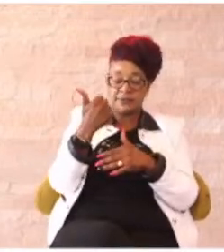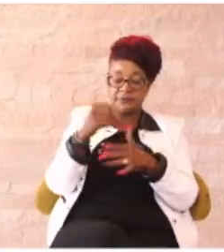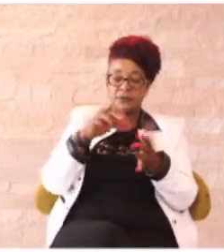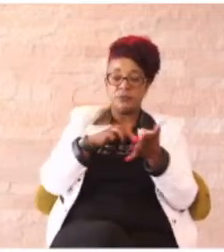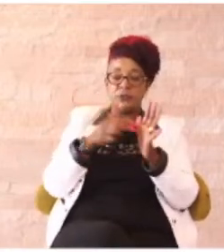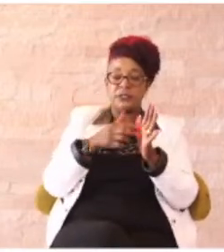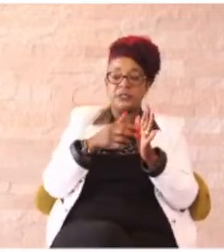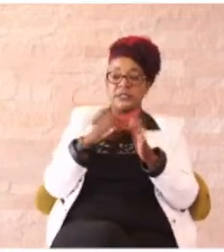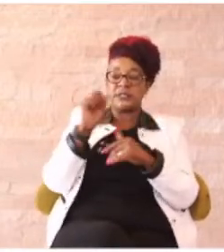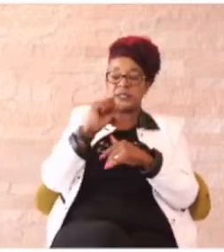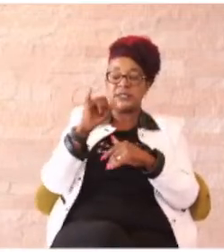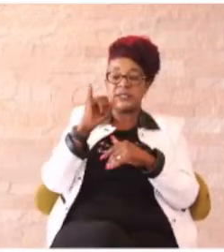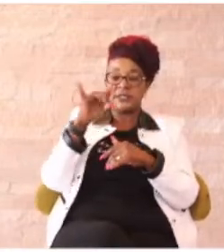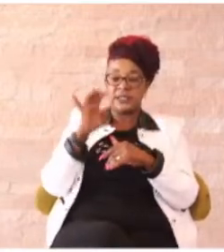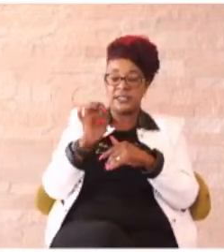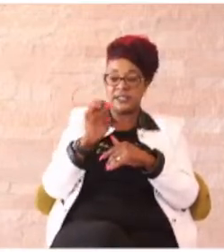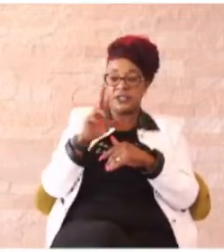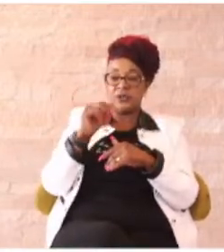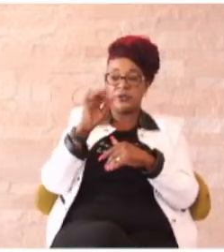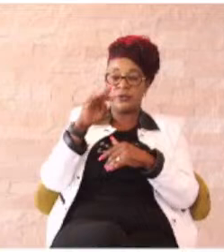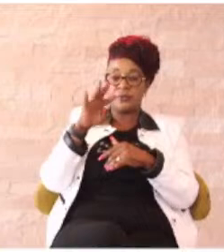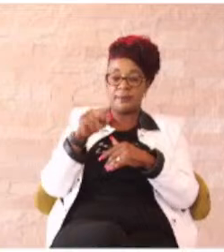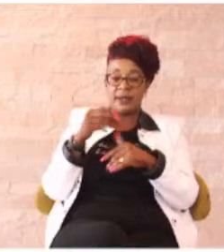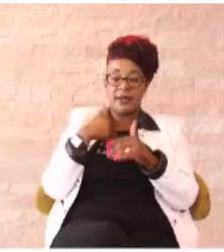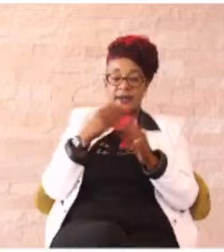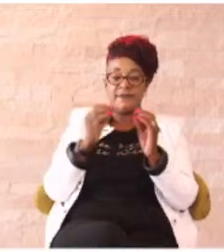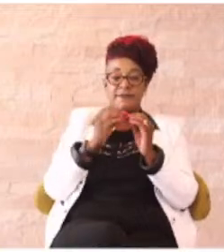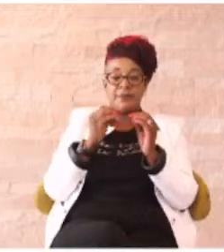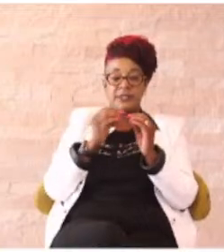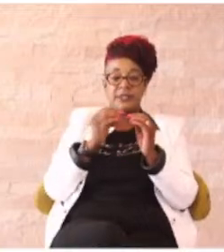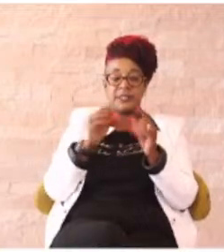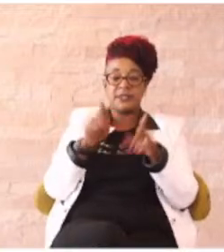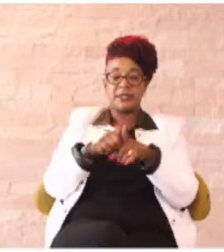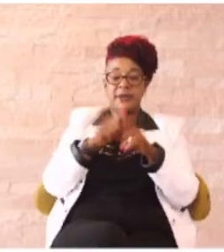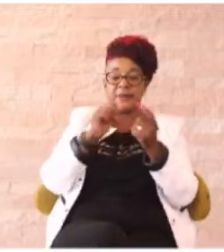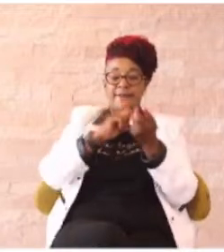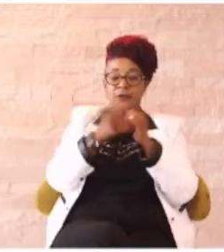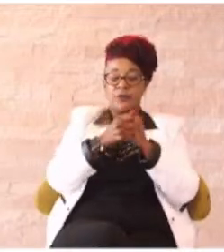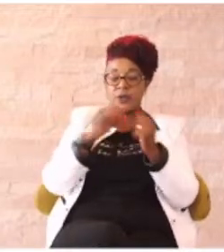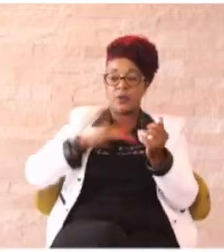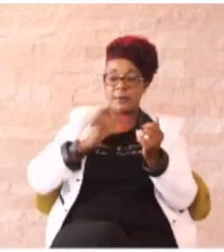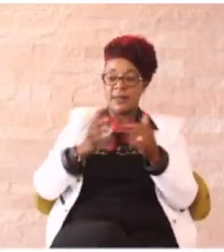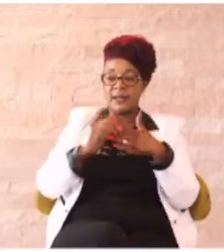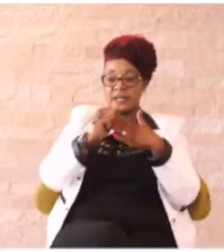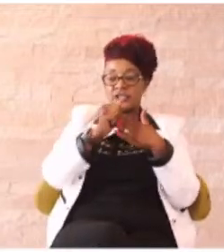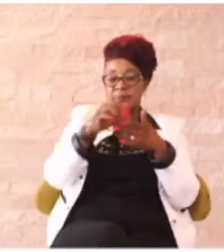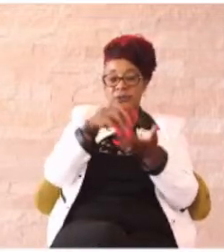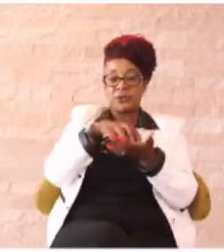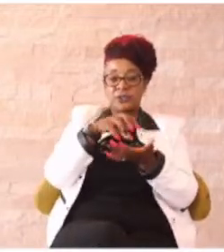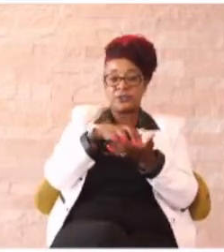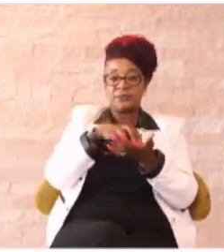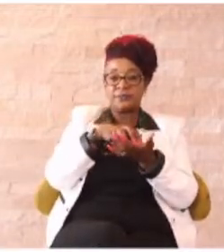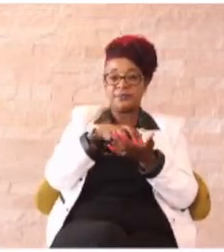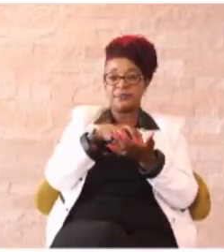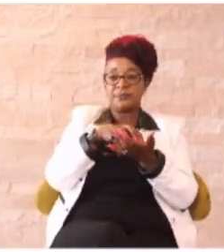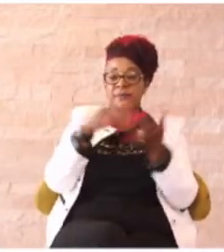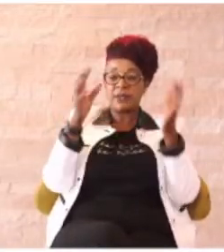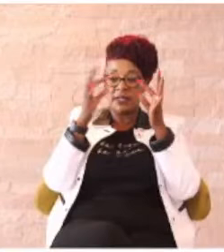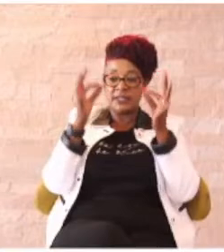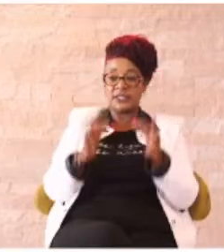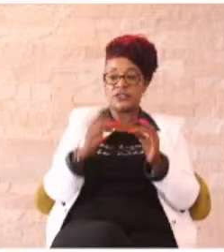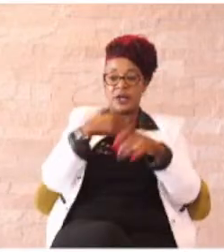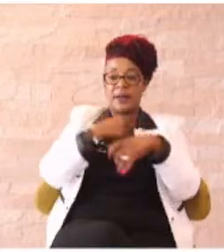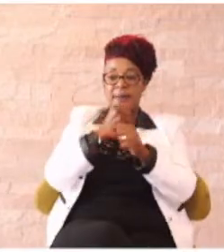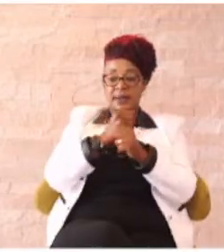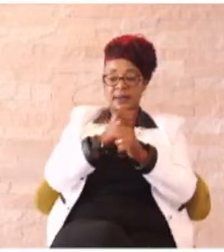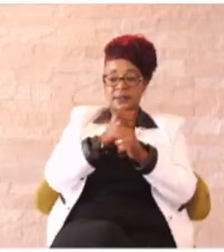the Oromia region have made a forum meetings and reviewed the women leadership situation and the